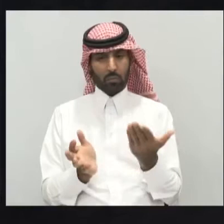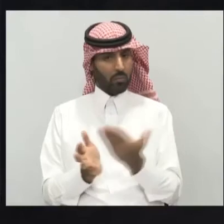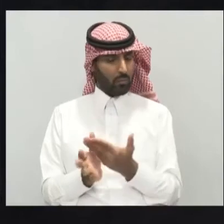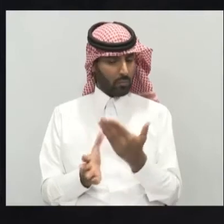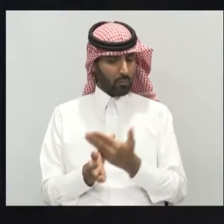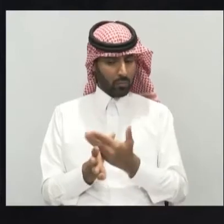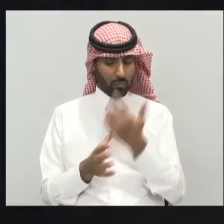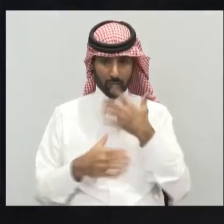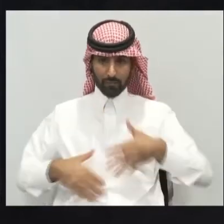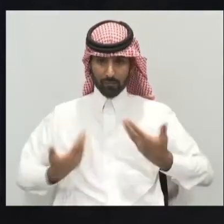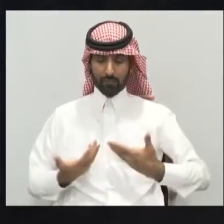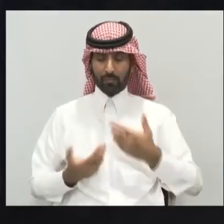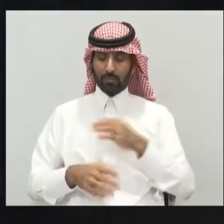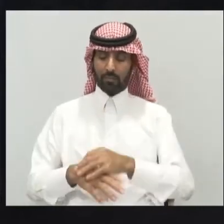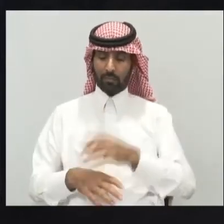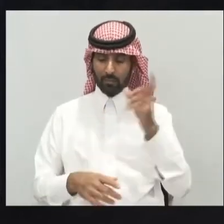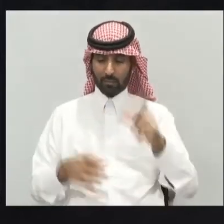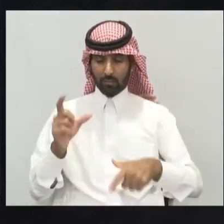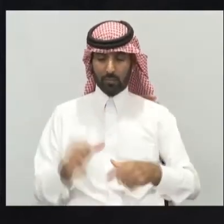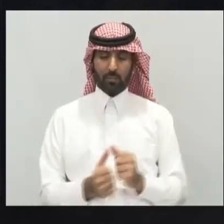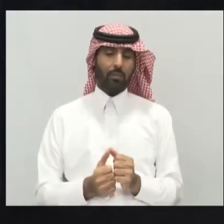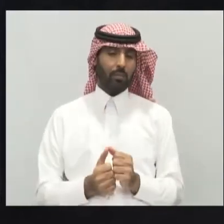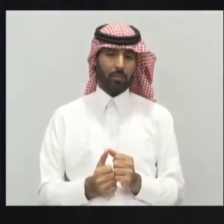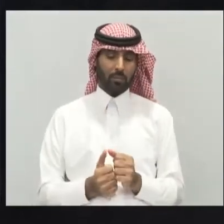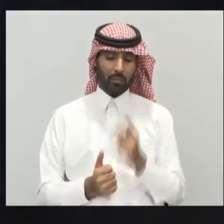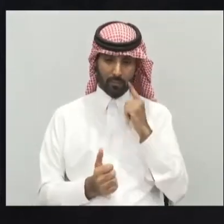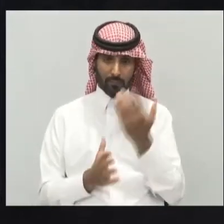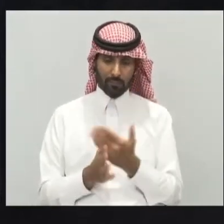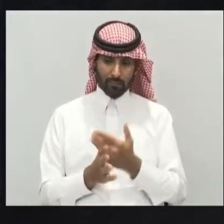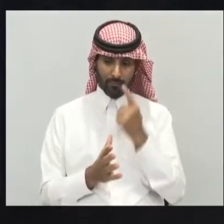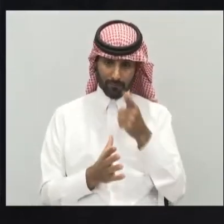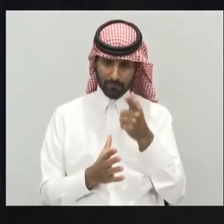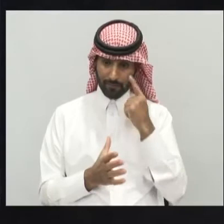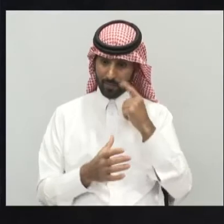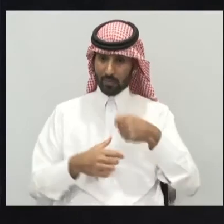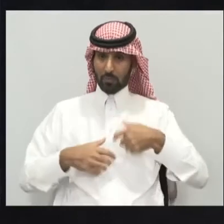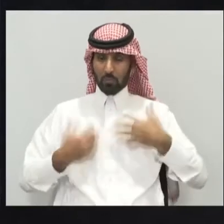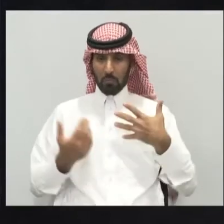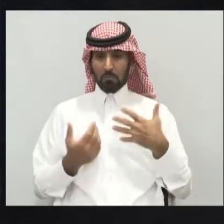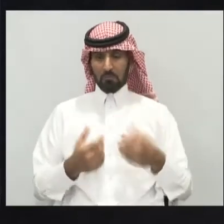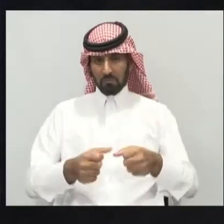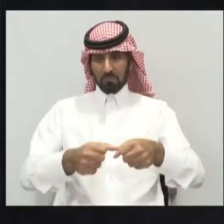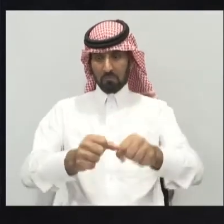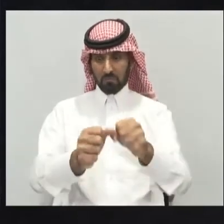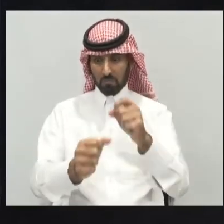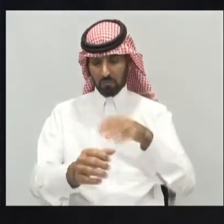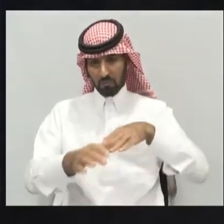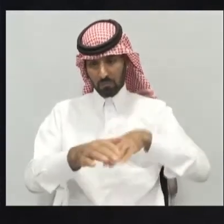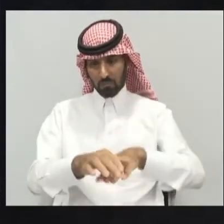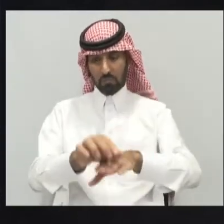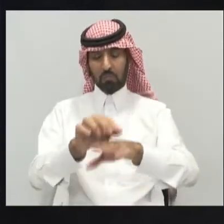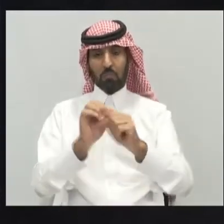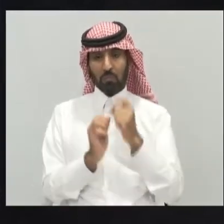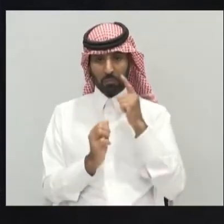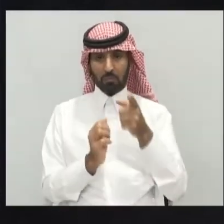do people enjoy this sport? Because the adrenaline rush, maybe this is one